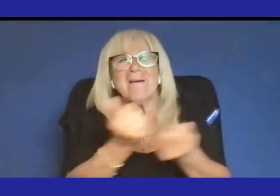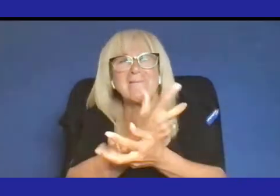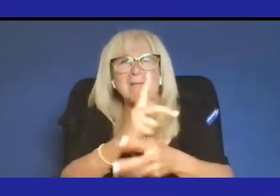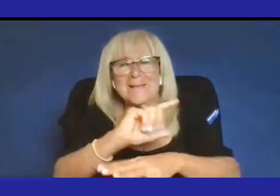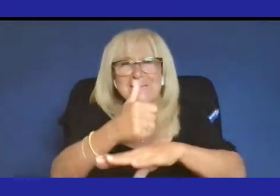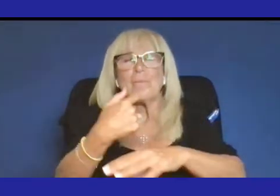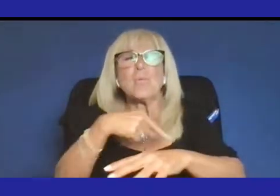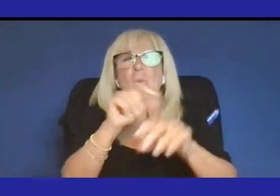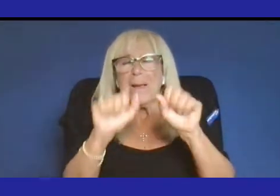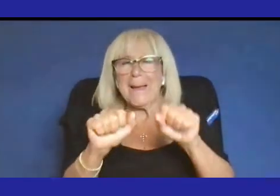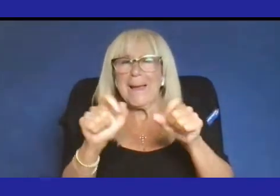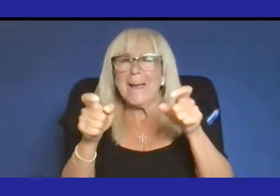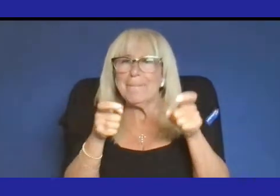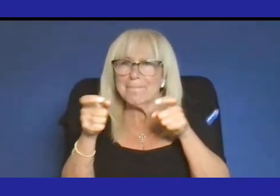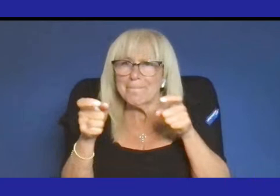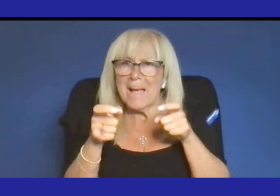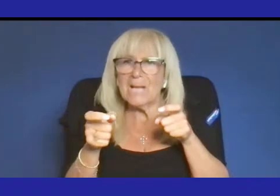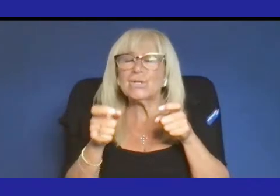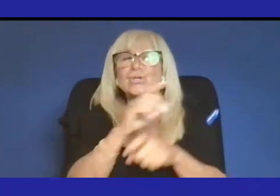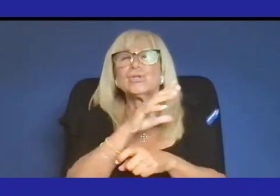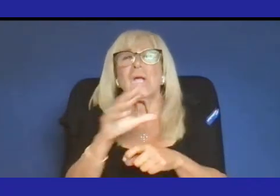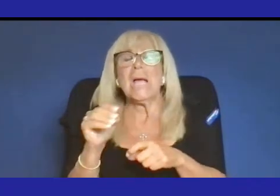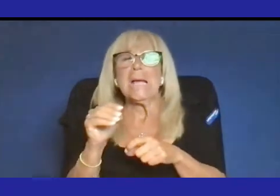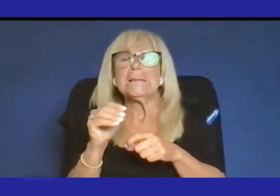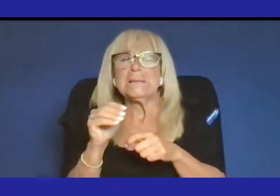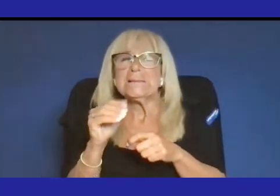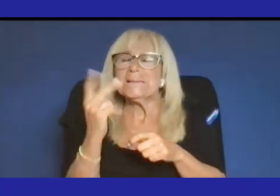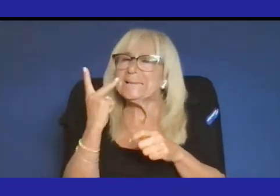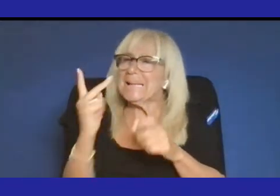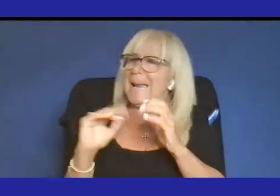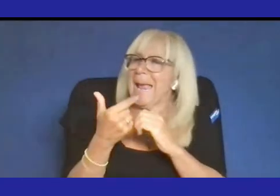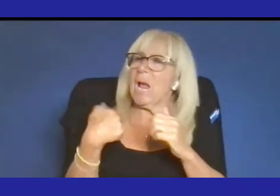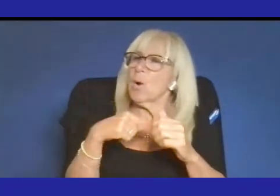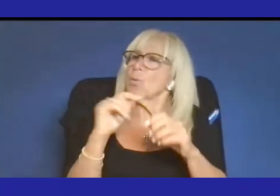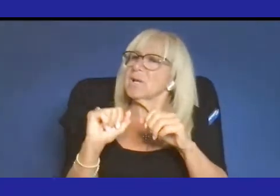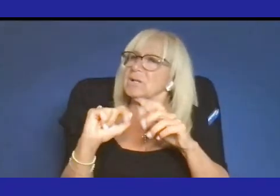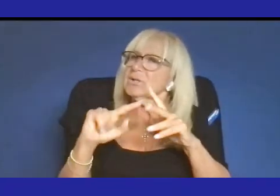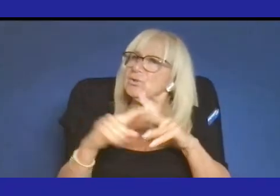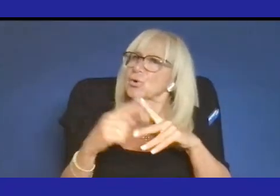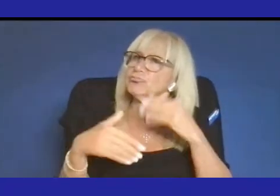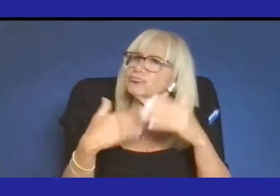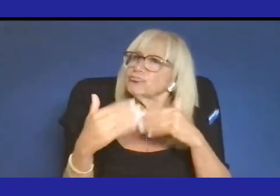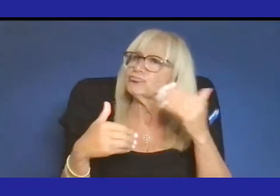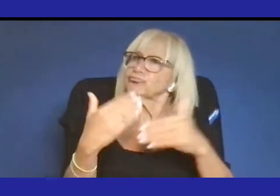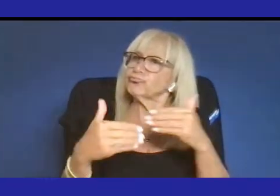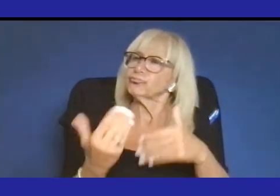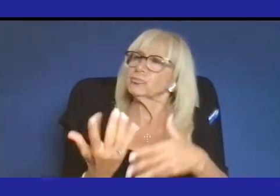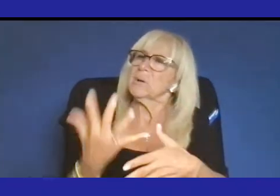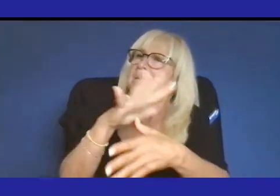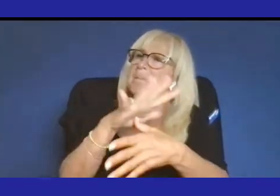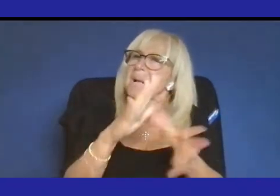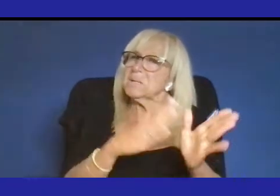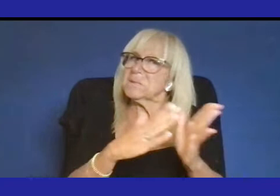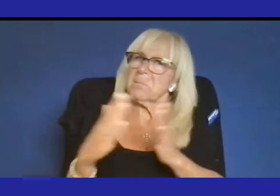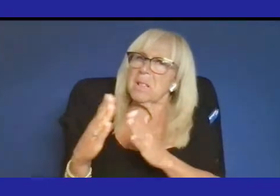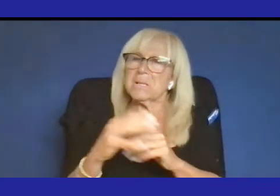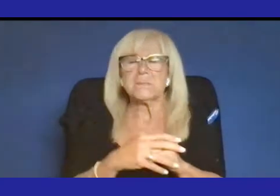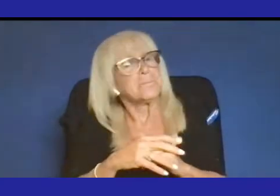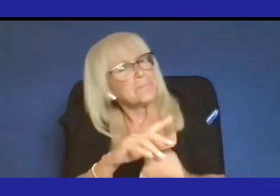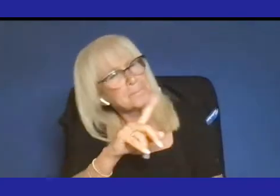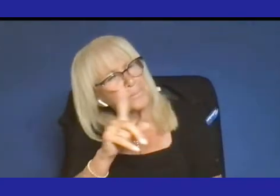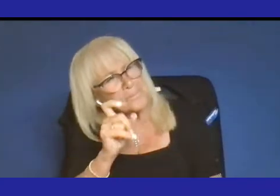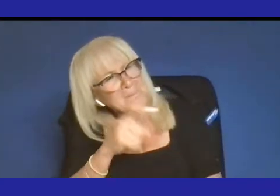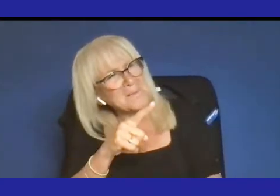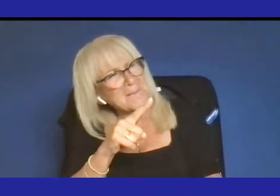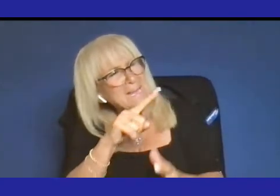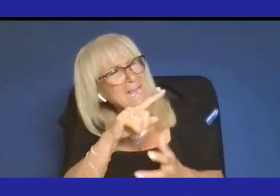manage and see, how we can start rolling out some of these master plans. This confuses